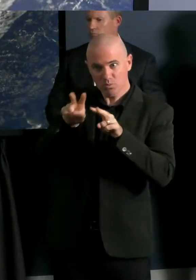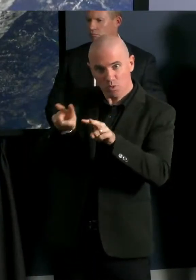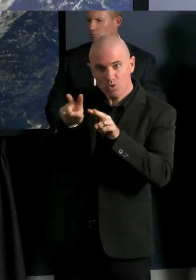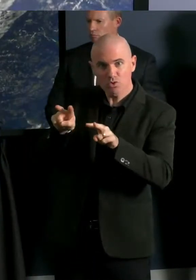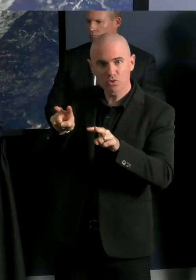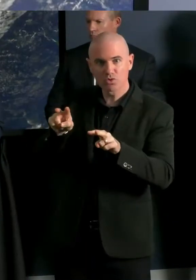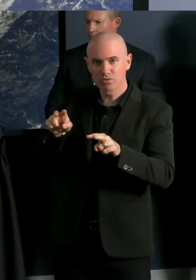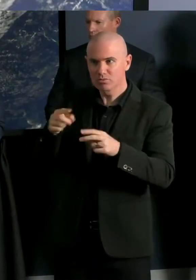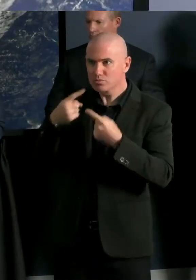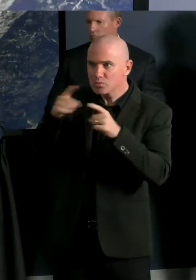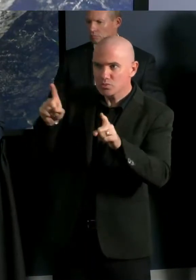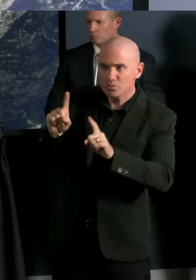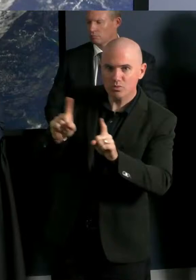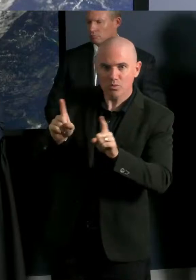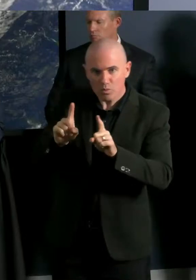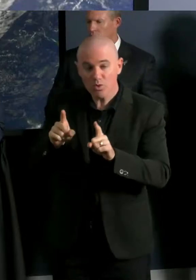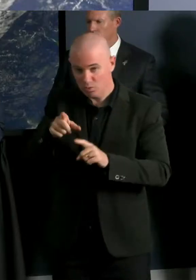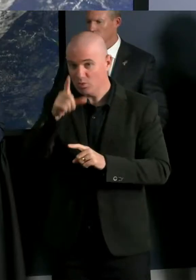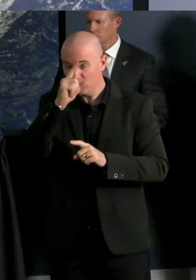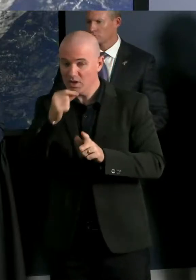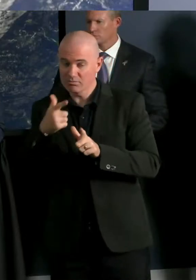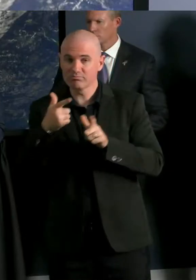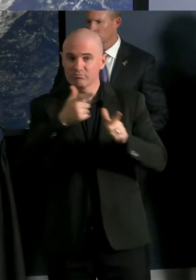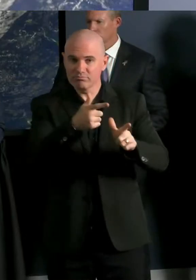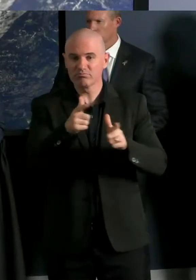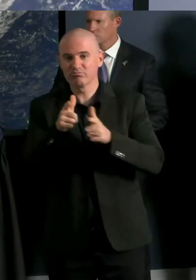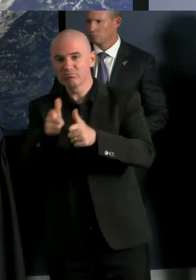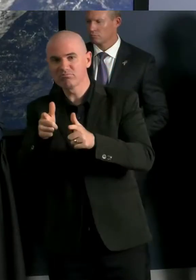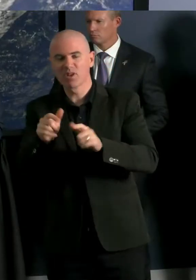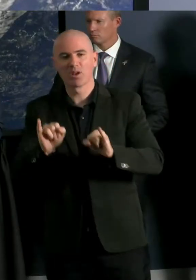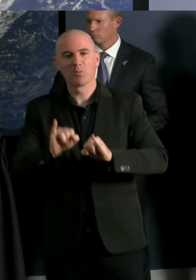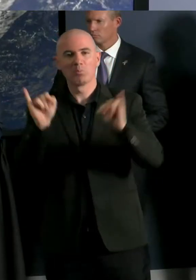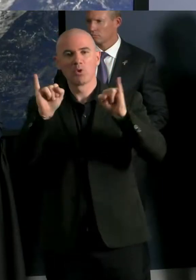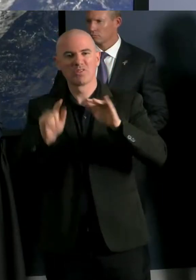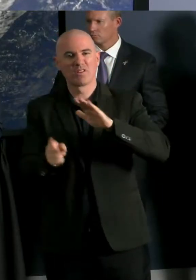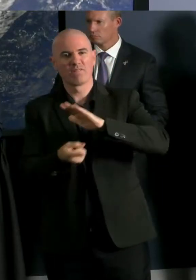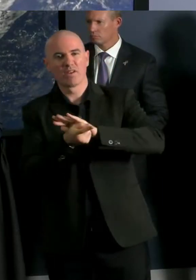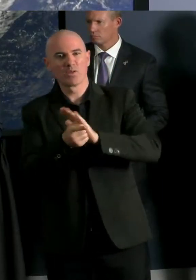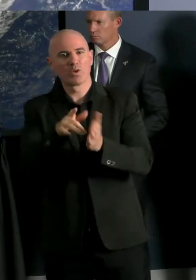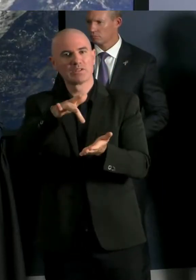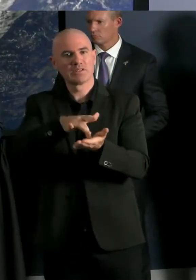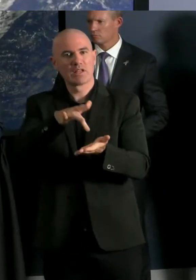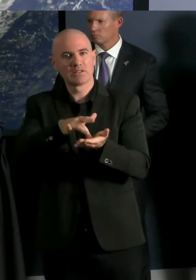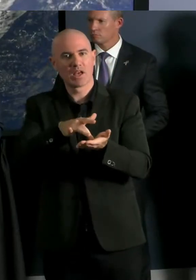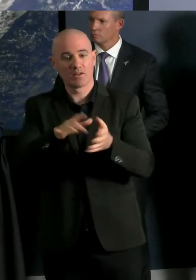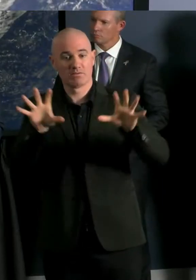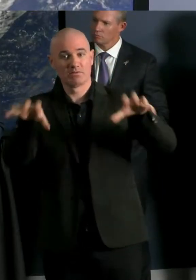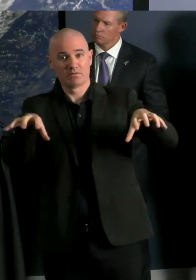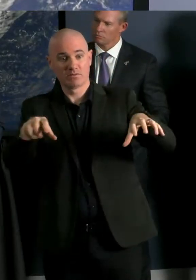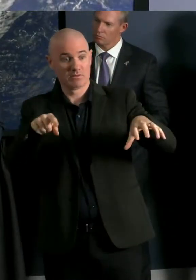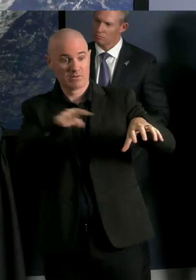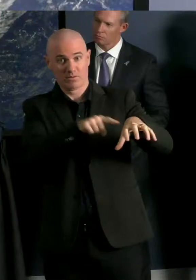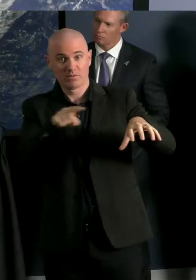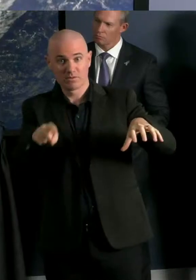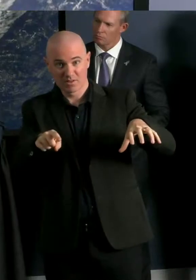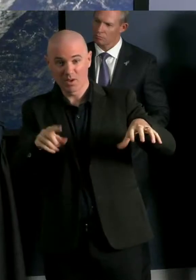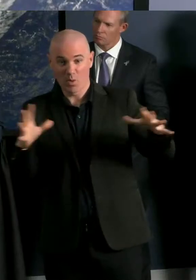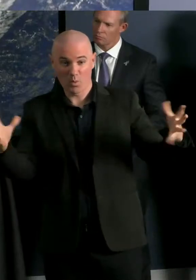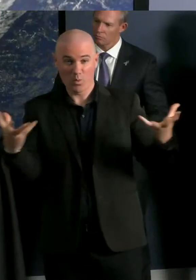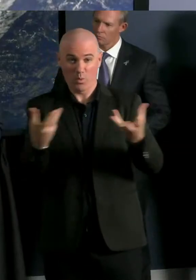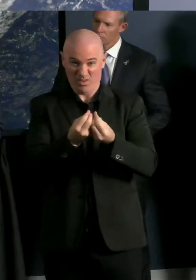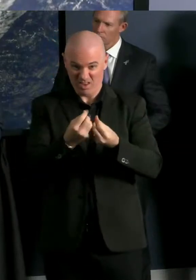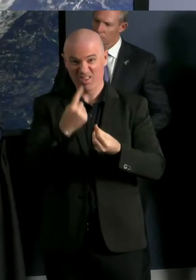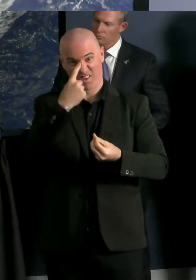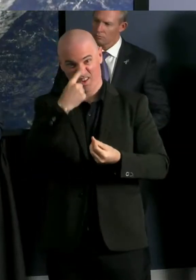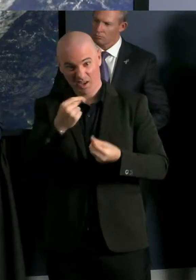head to one of those evacuation centres. Both those evacuation centres give a combined capacity of over 2,500